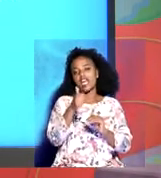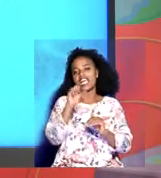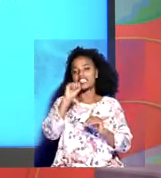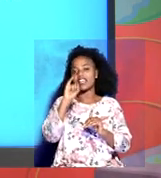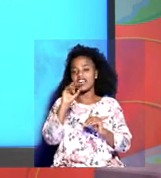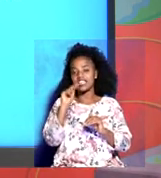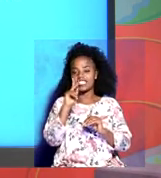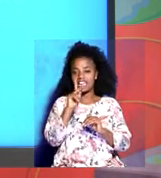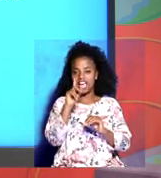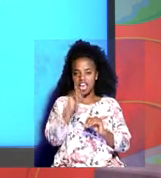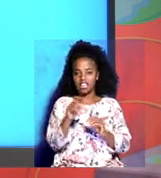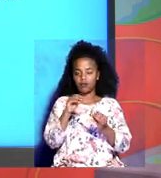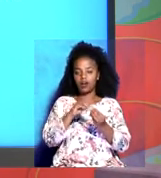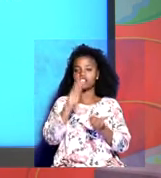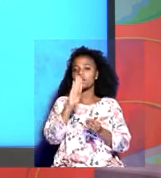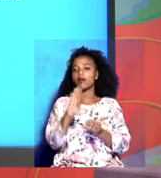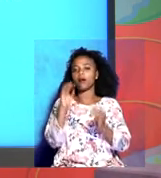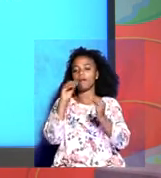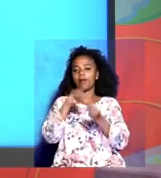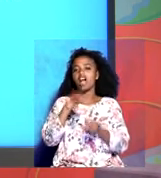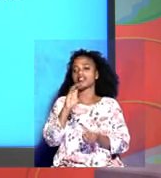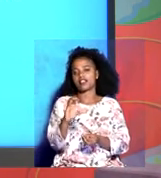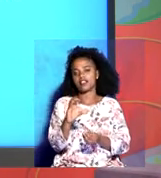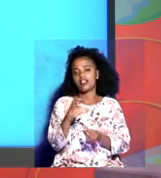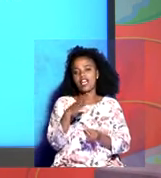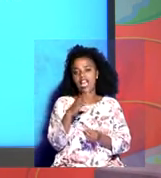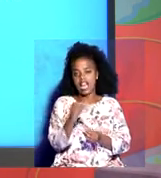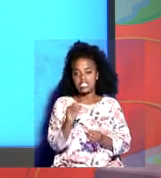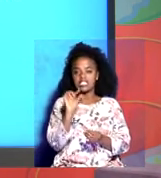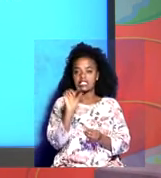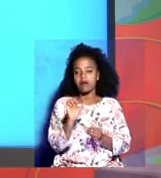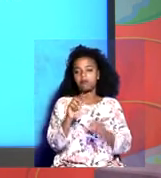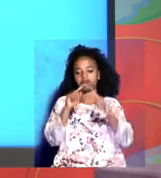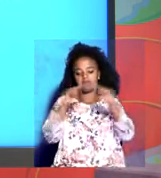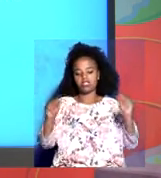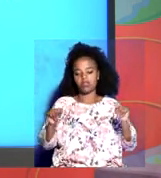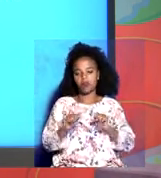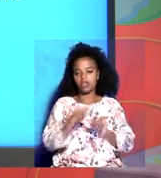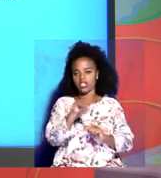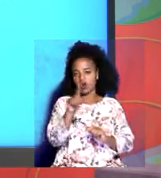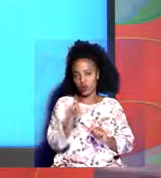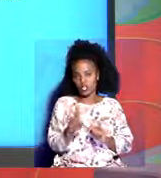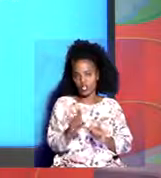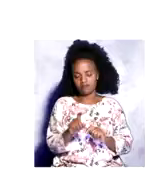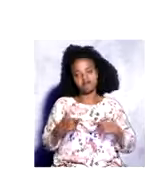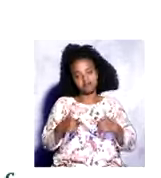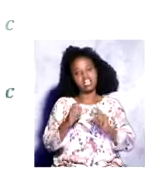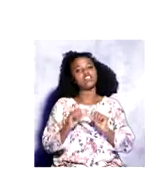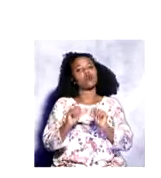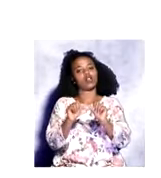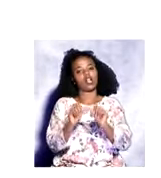p plus c form and solve some trigonometric equations. So let's continue.